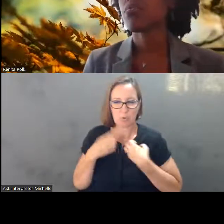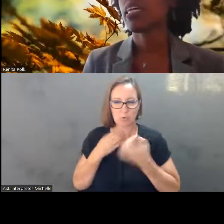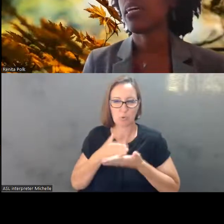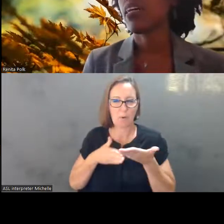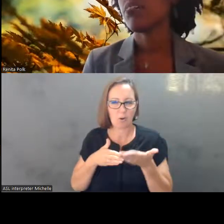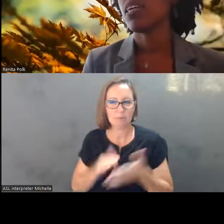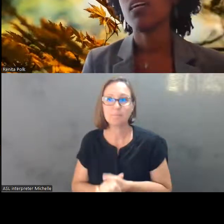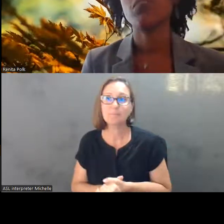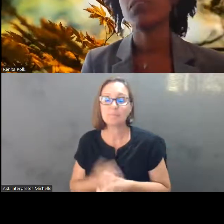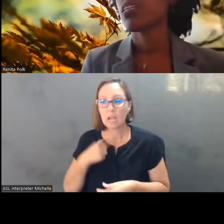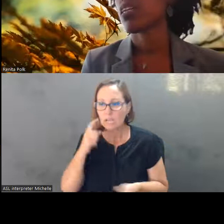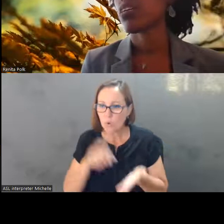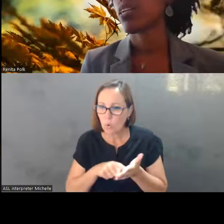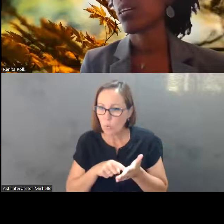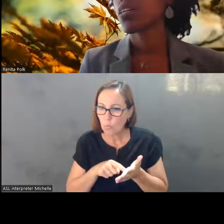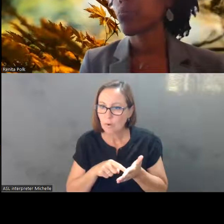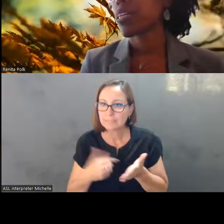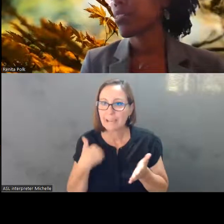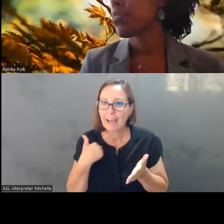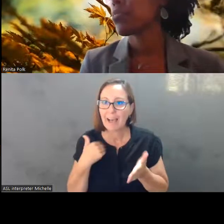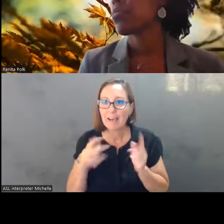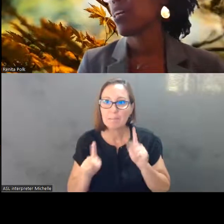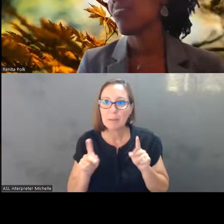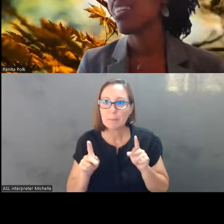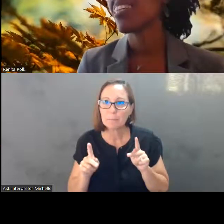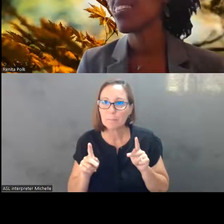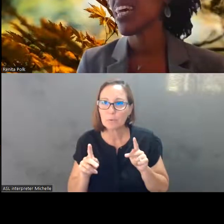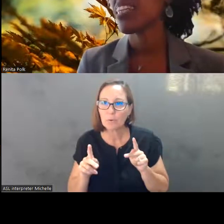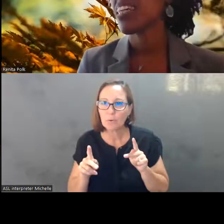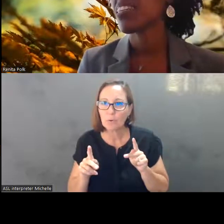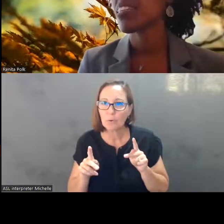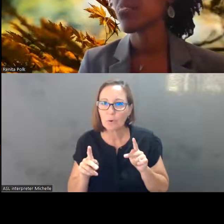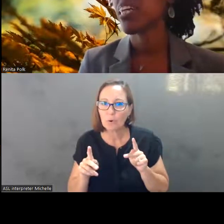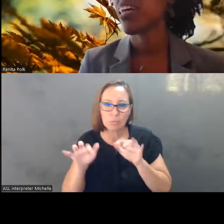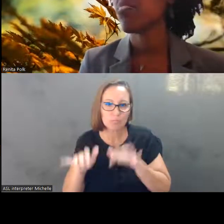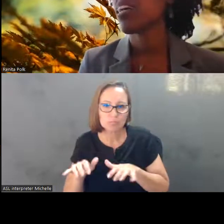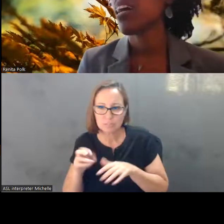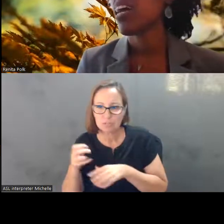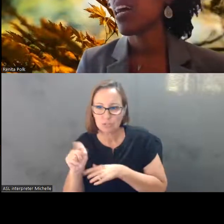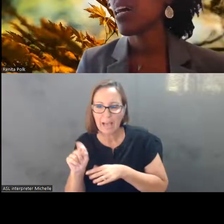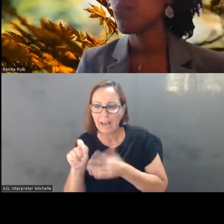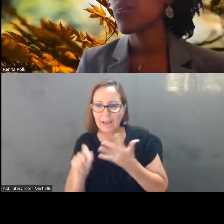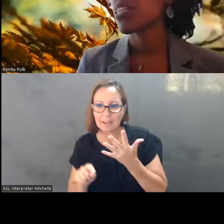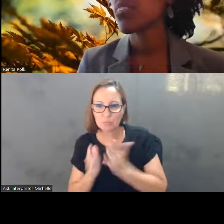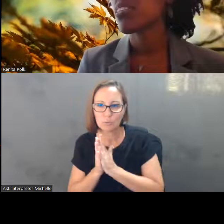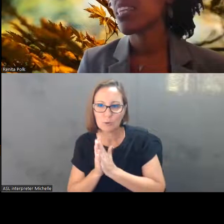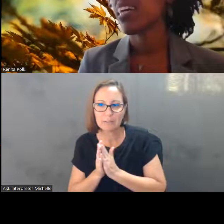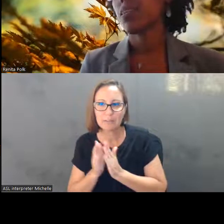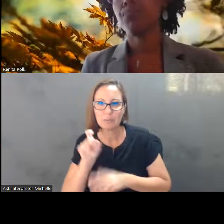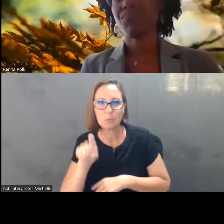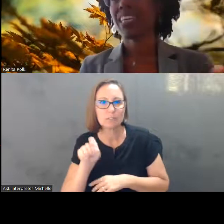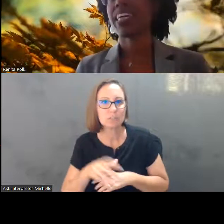So I see we have, I'll go back to the chat now. Looks like we have a